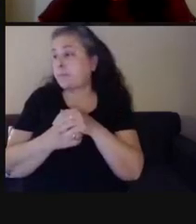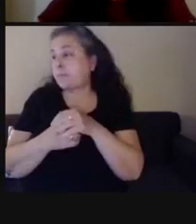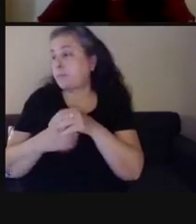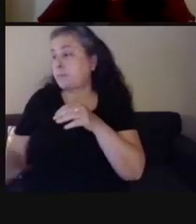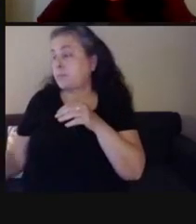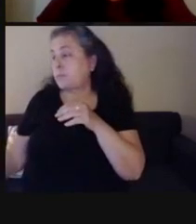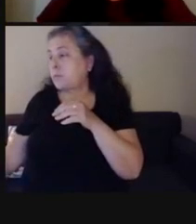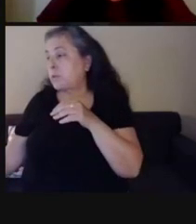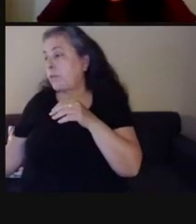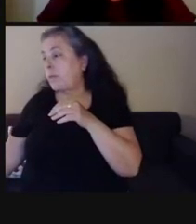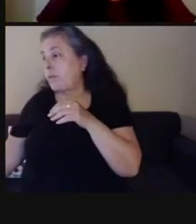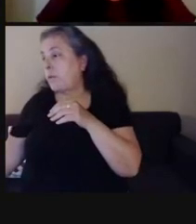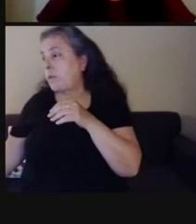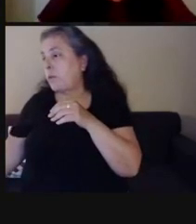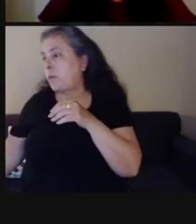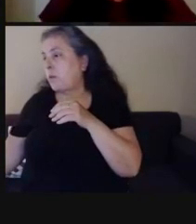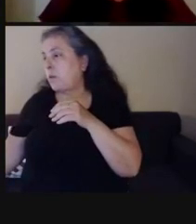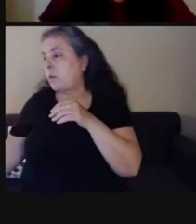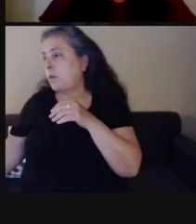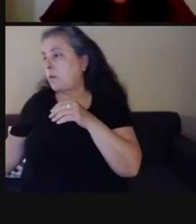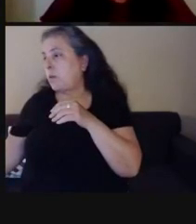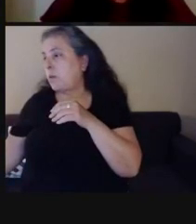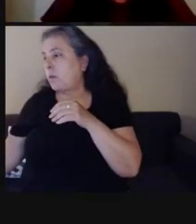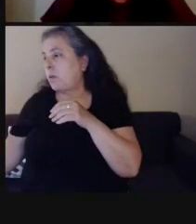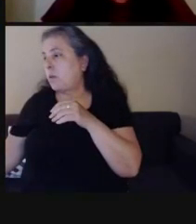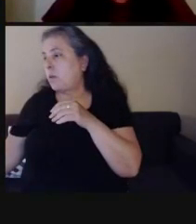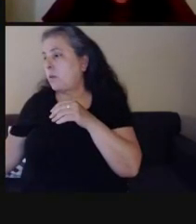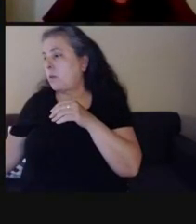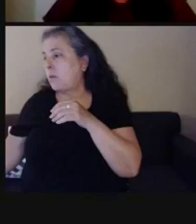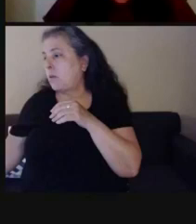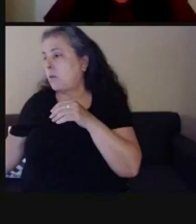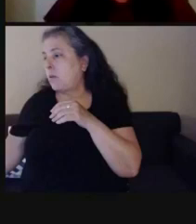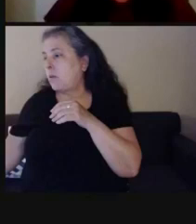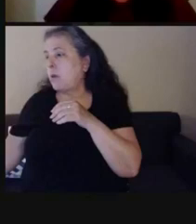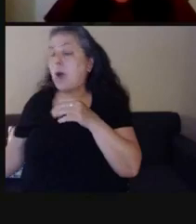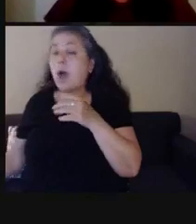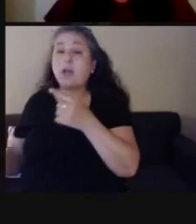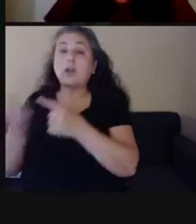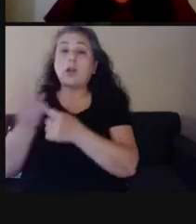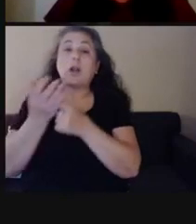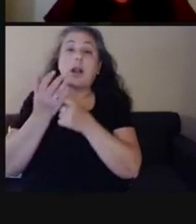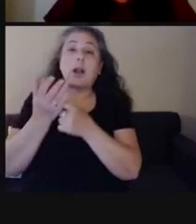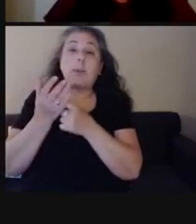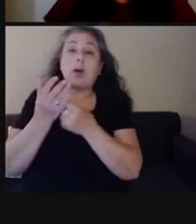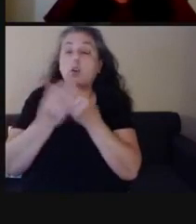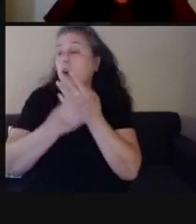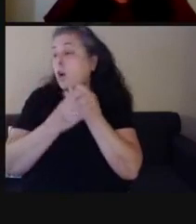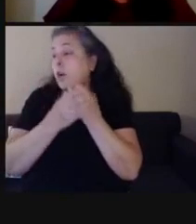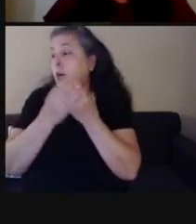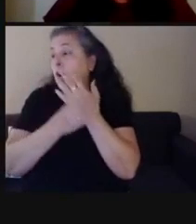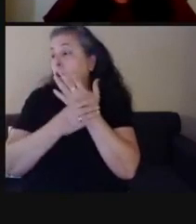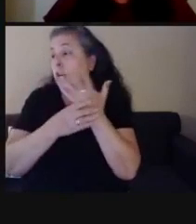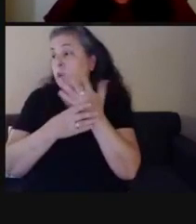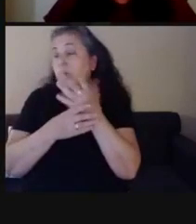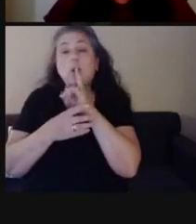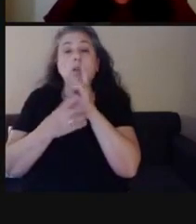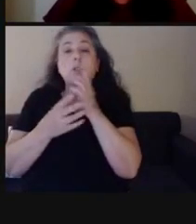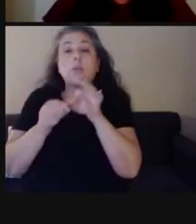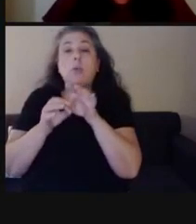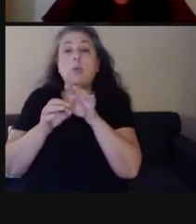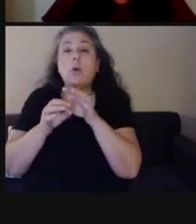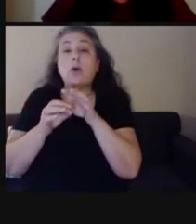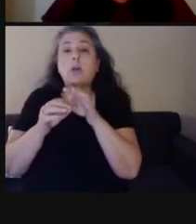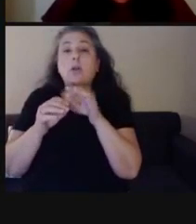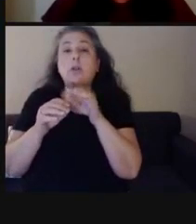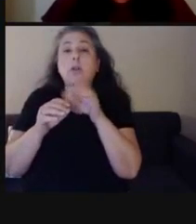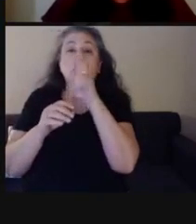And so I talked a lot about garden and gardening, but what's key is that transfer of